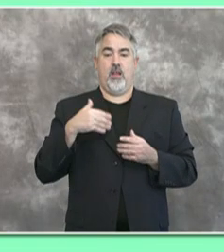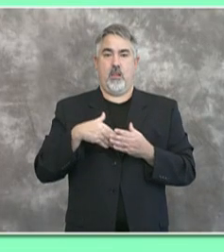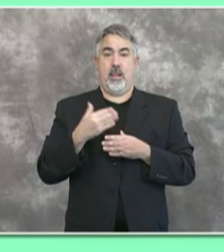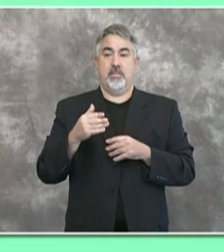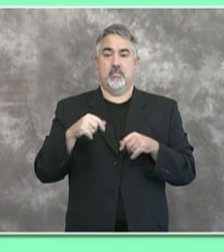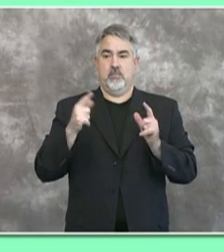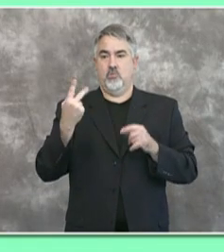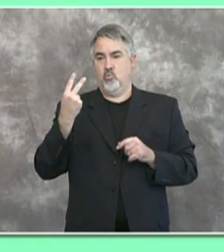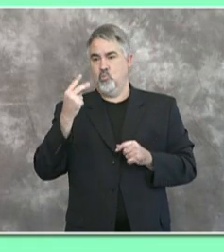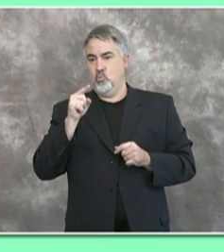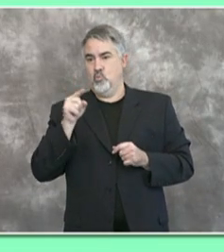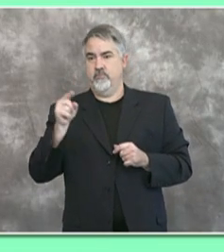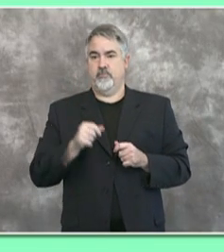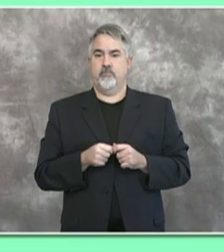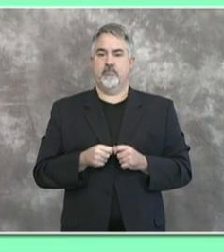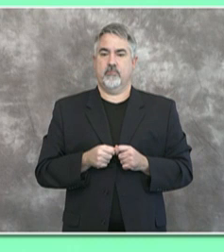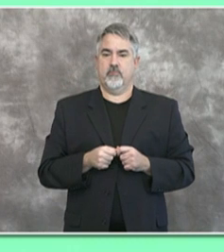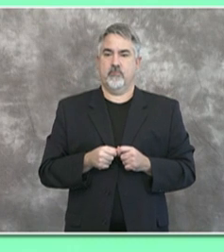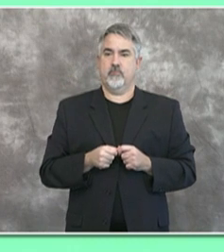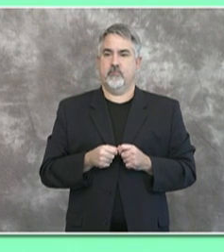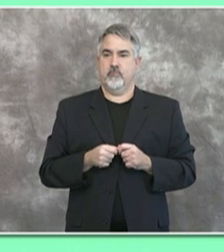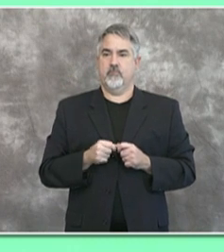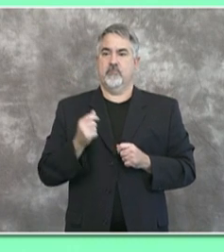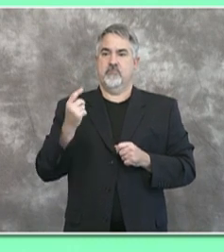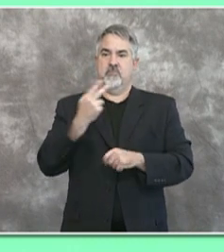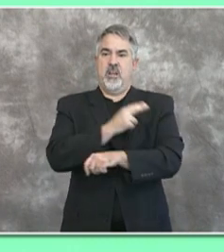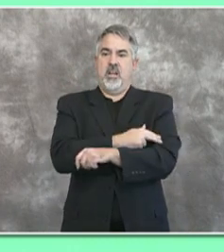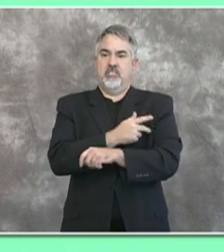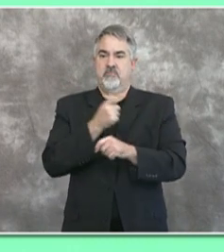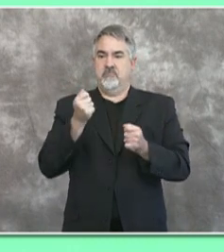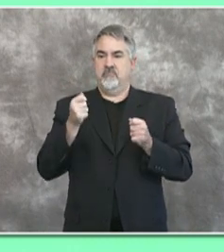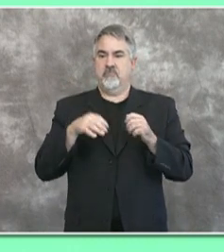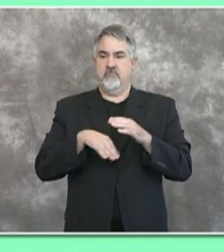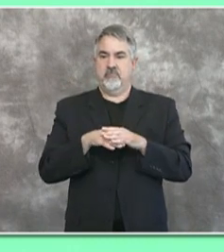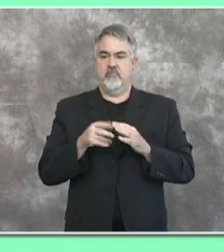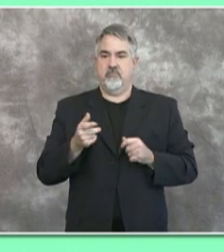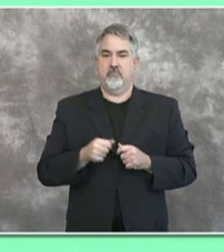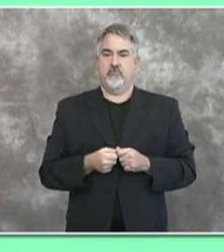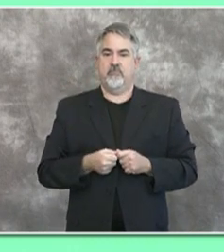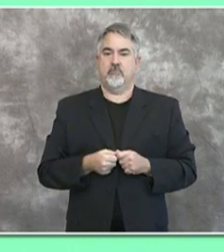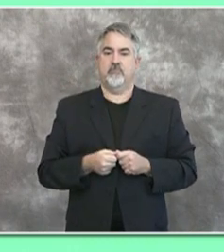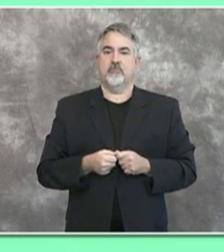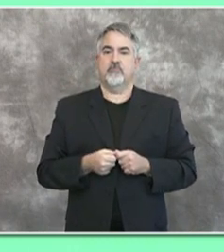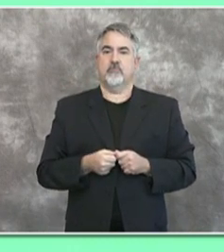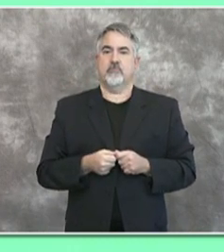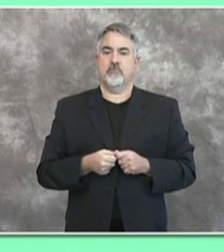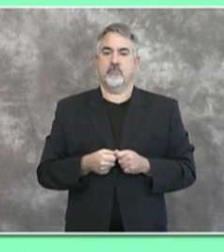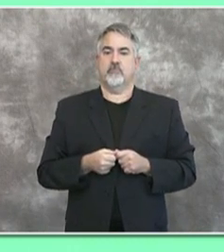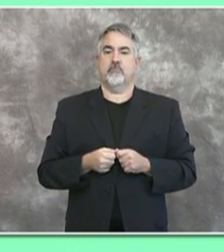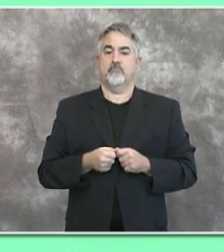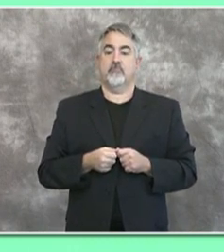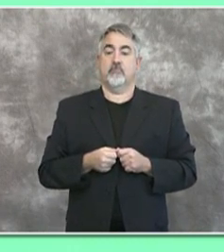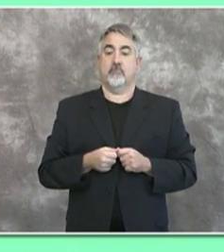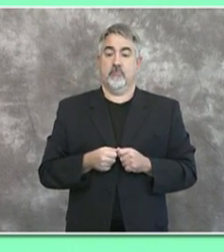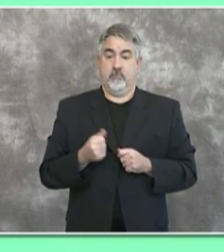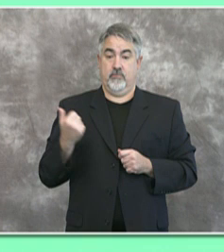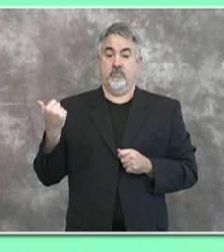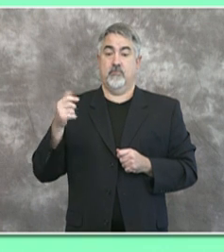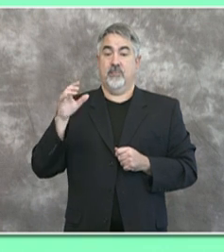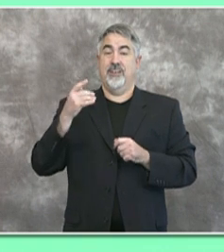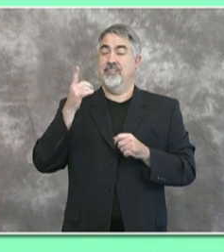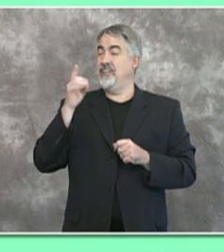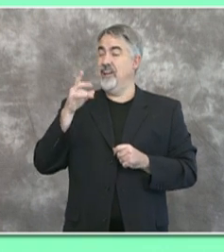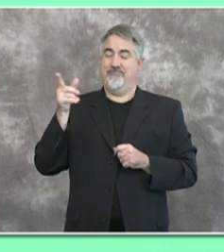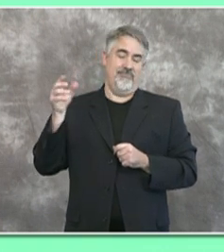next slide. So again, Supervisor Fletcher has talked about this, but I just want to emphasize the